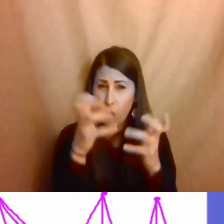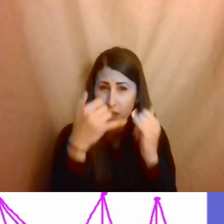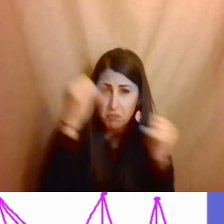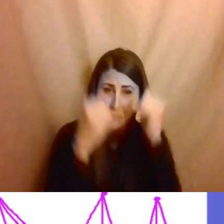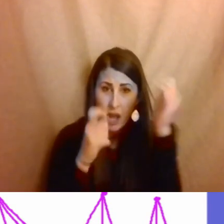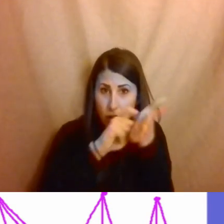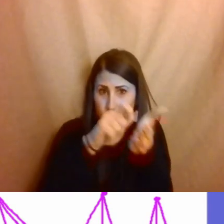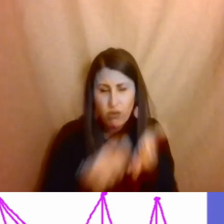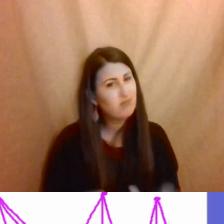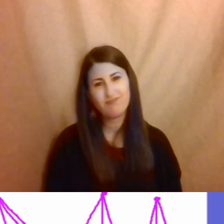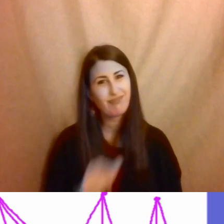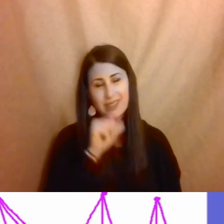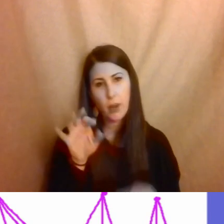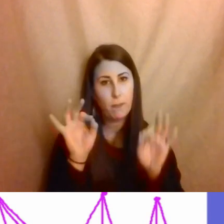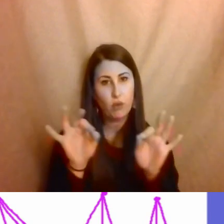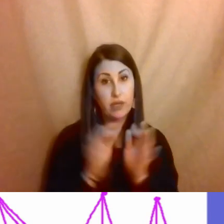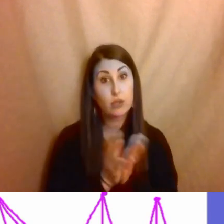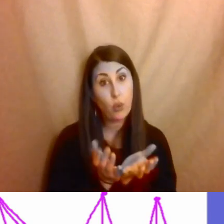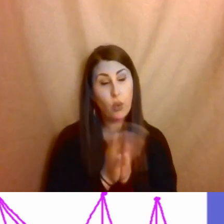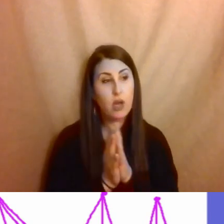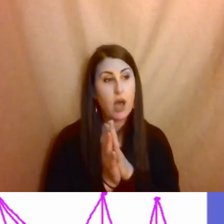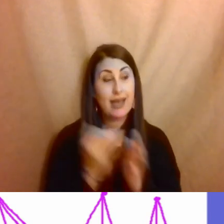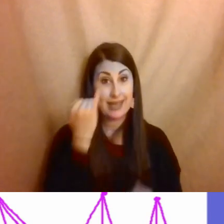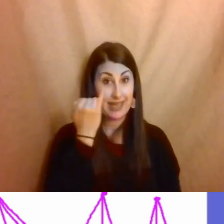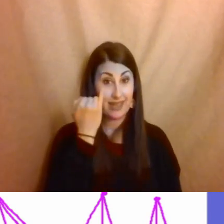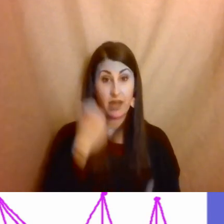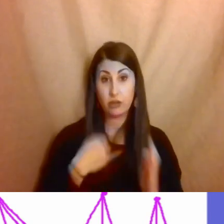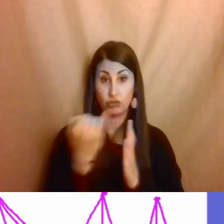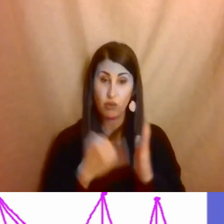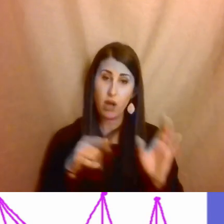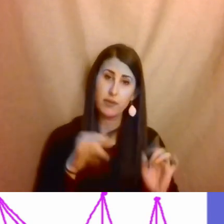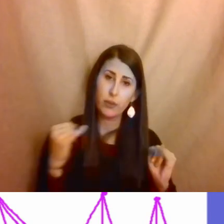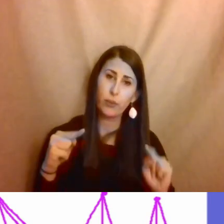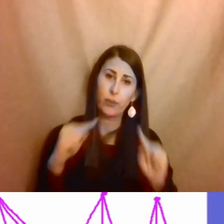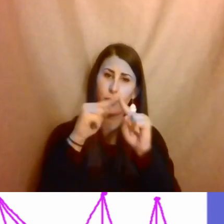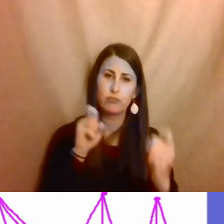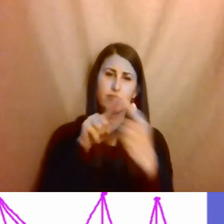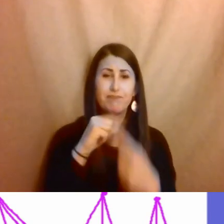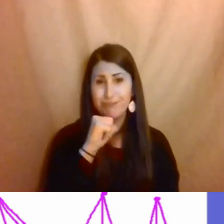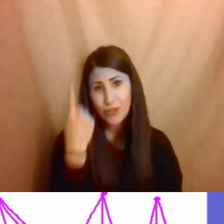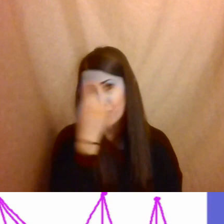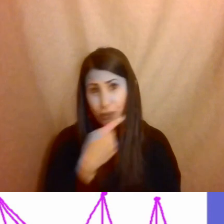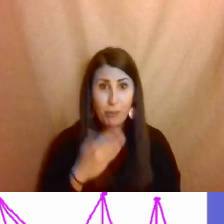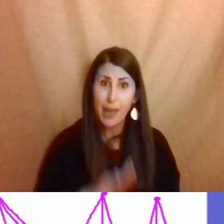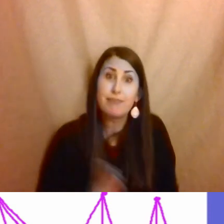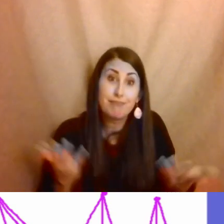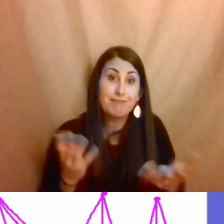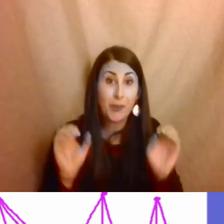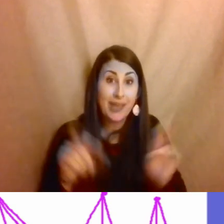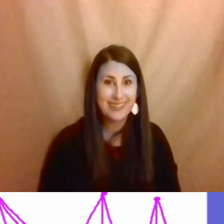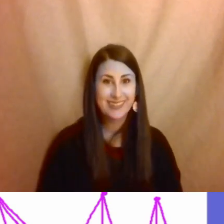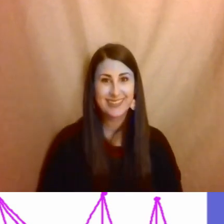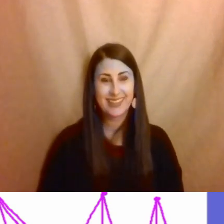this, there we go. It doesn't look too bad. All right. So right now I'm drawing